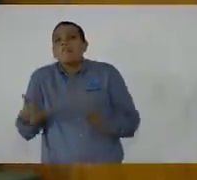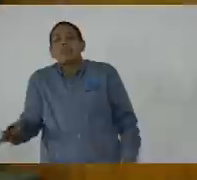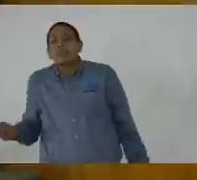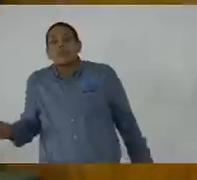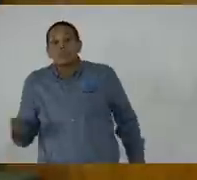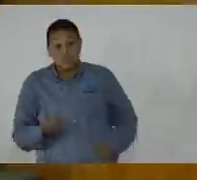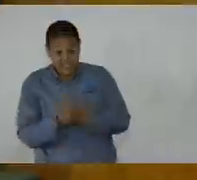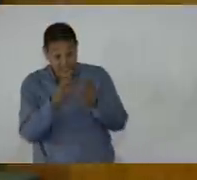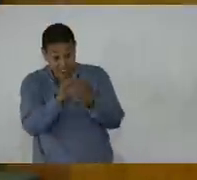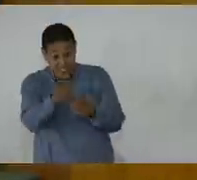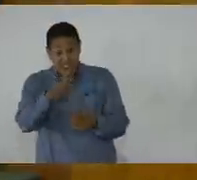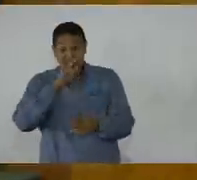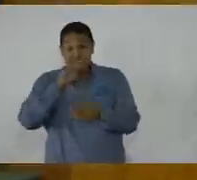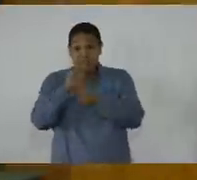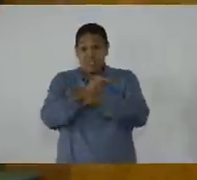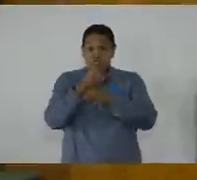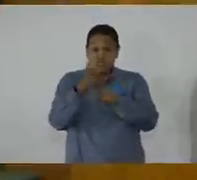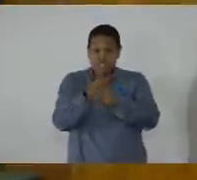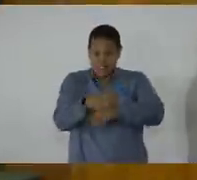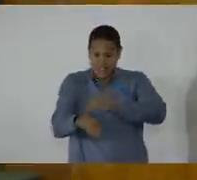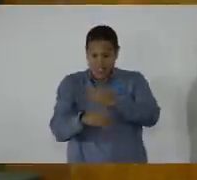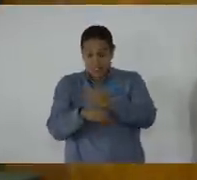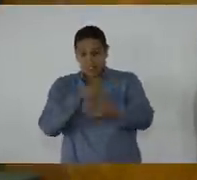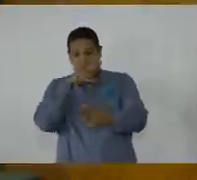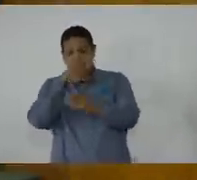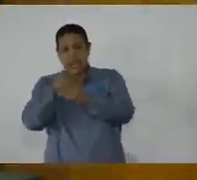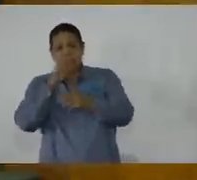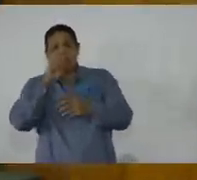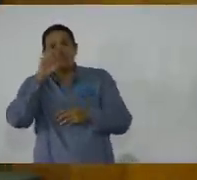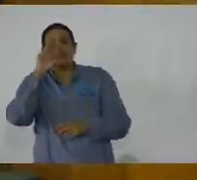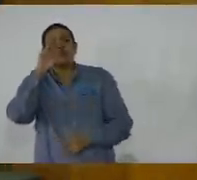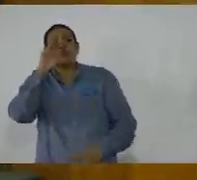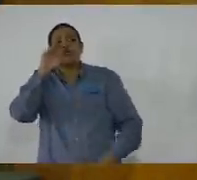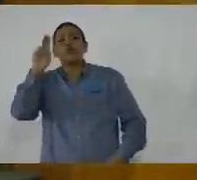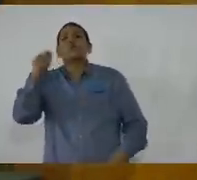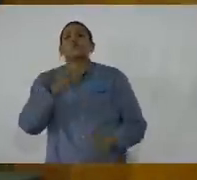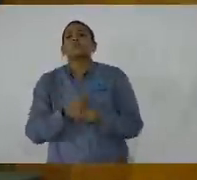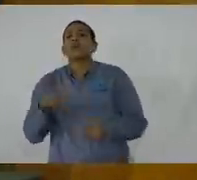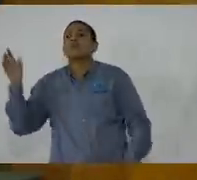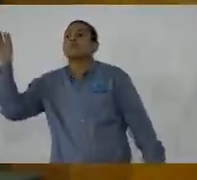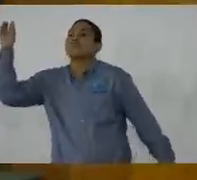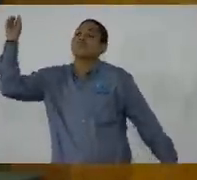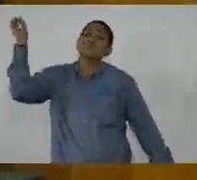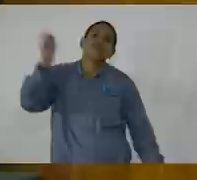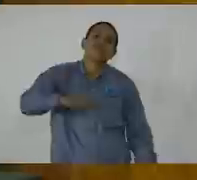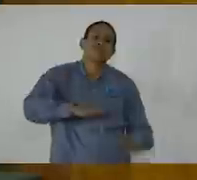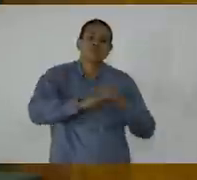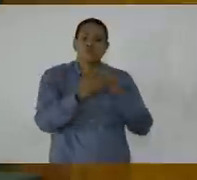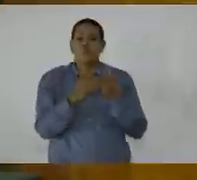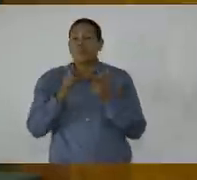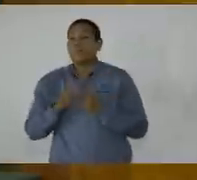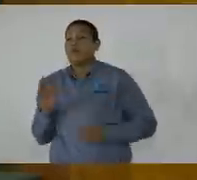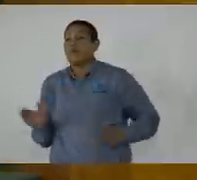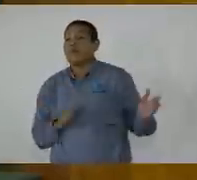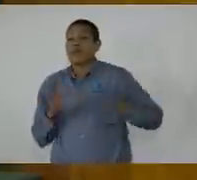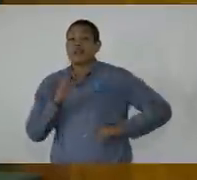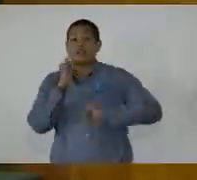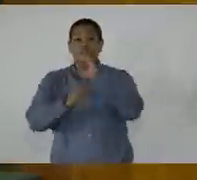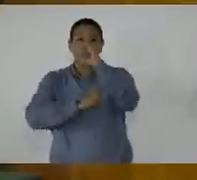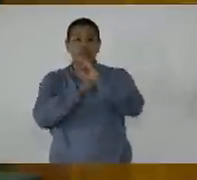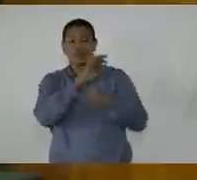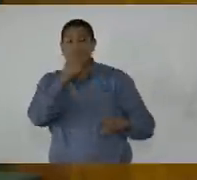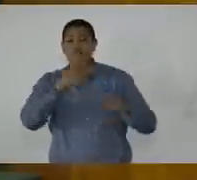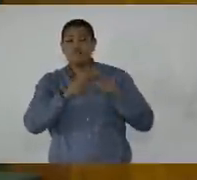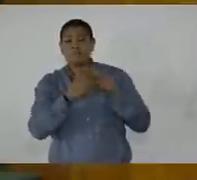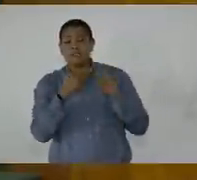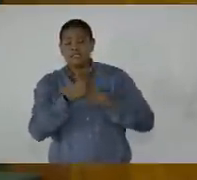Speaker, the Ministry has engaged the European Union delegation to Jamaica and the Planning Institute of Jamaica